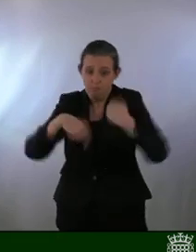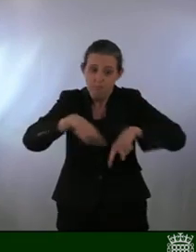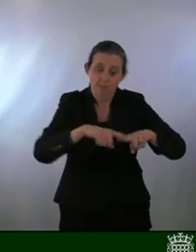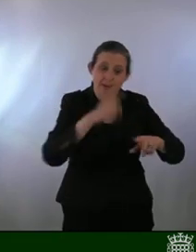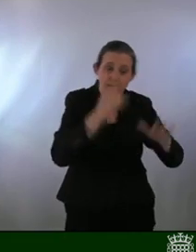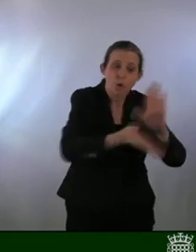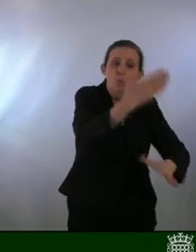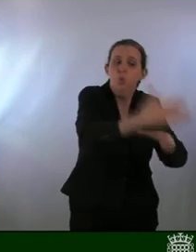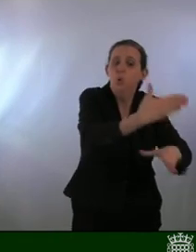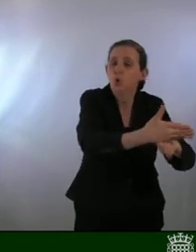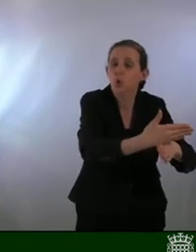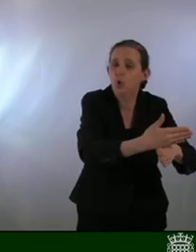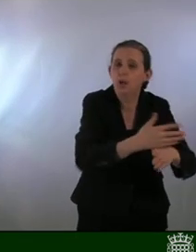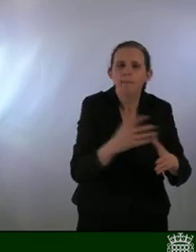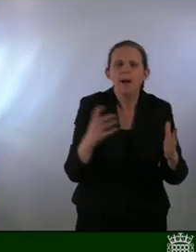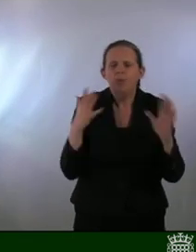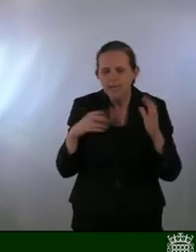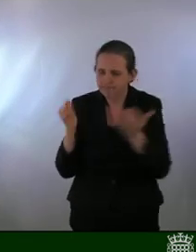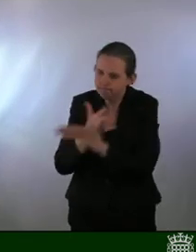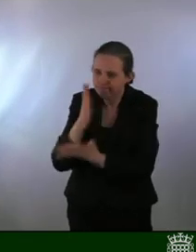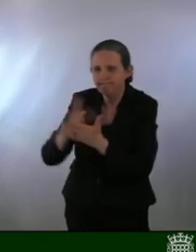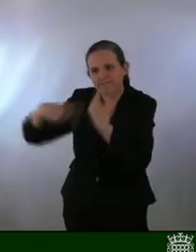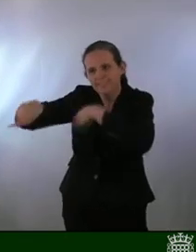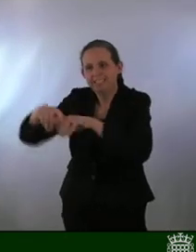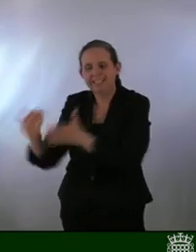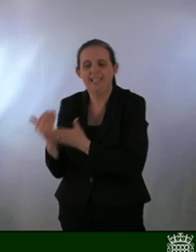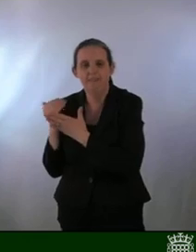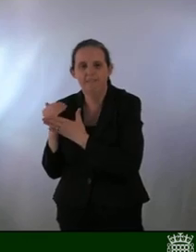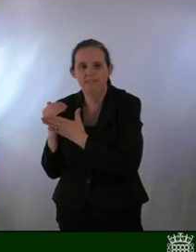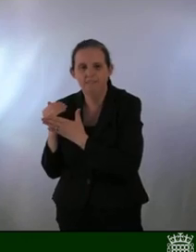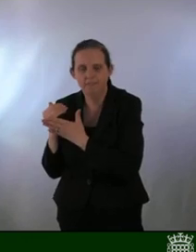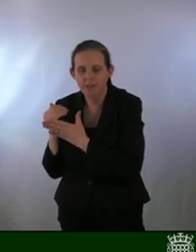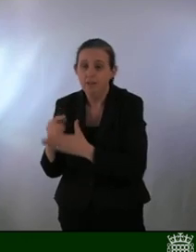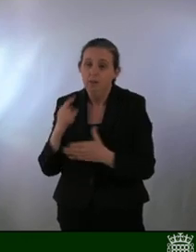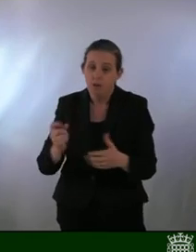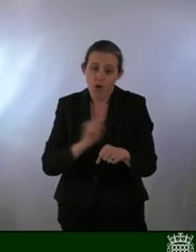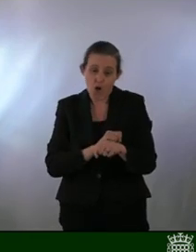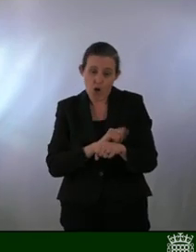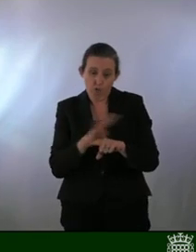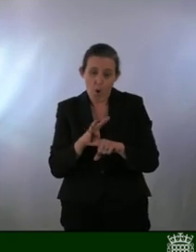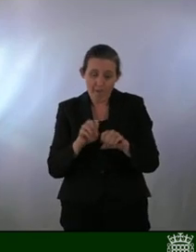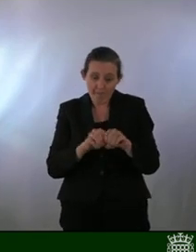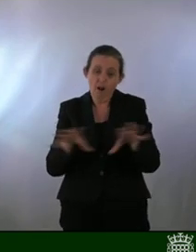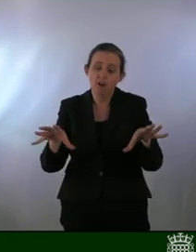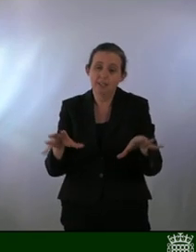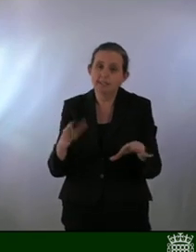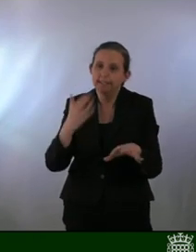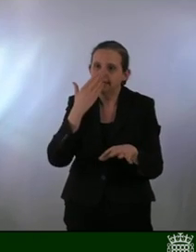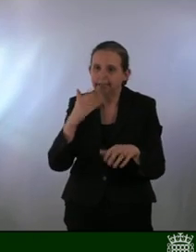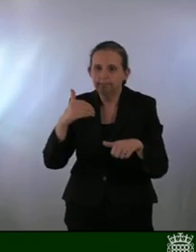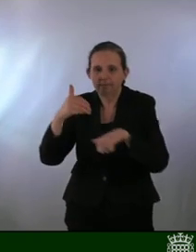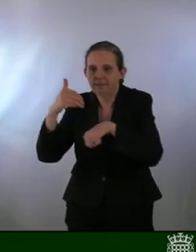we've got to make sure that they're safe as well. One of the blessings of this virus, Mr. Speaker, is that it spares children